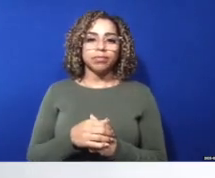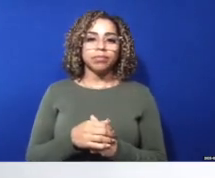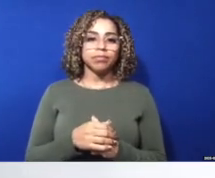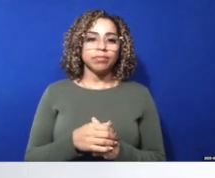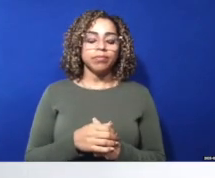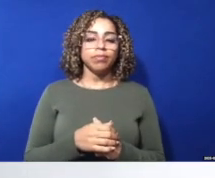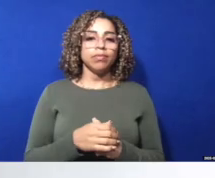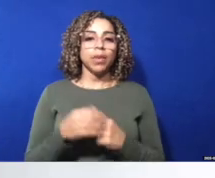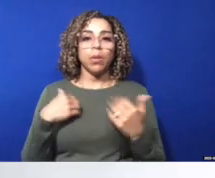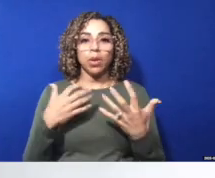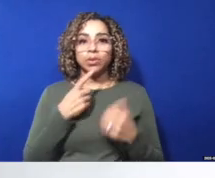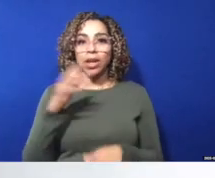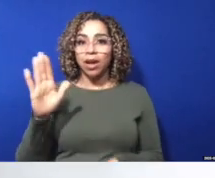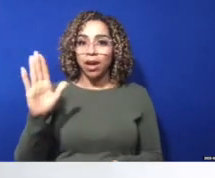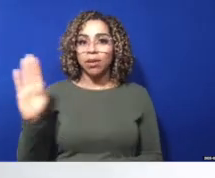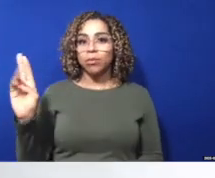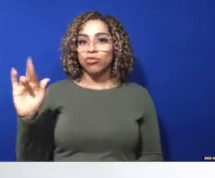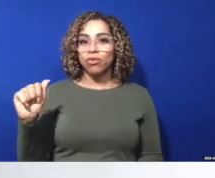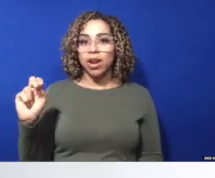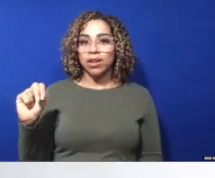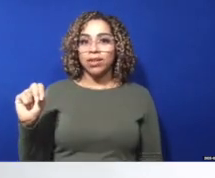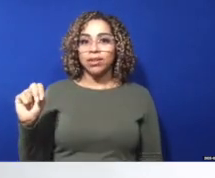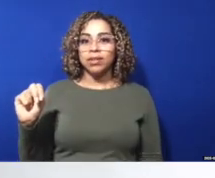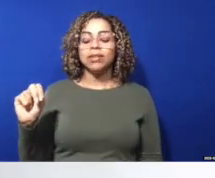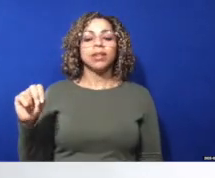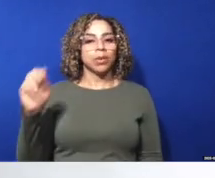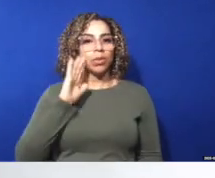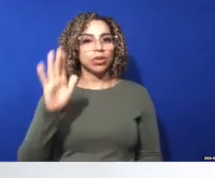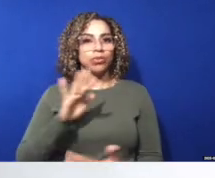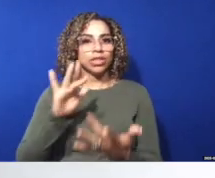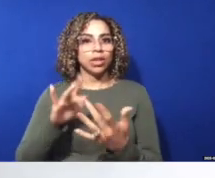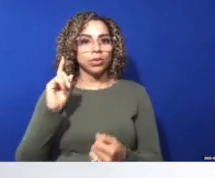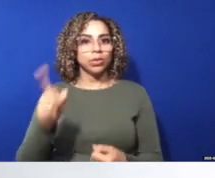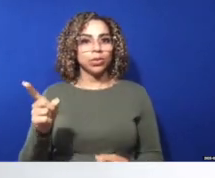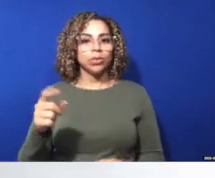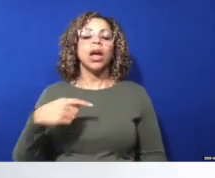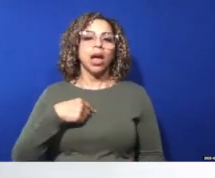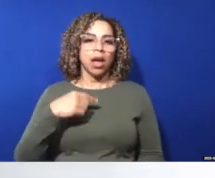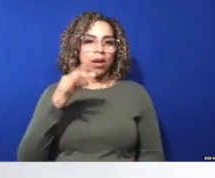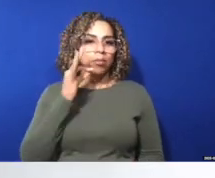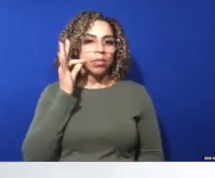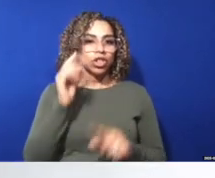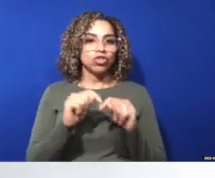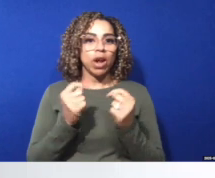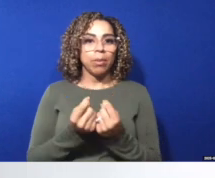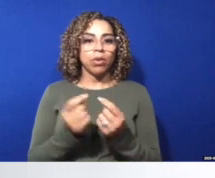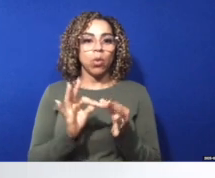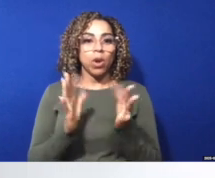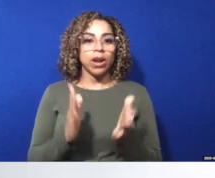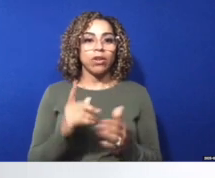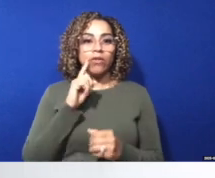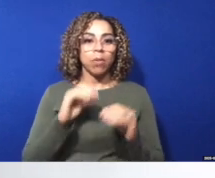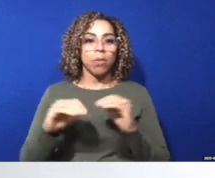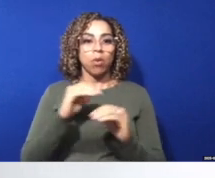hop on and say hi, Brian Yepes. I will be reaching out to you. I am the tribal coordinator for the Mobile Source Control Division and